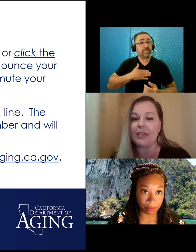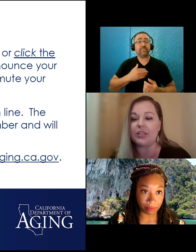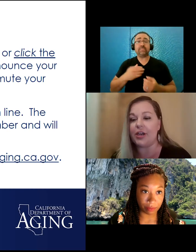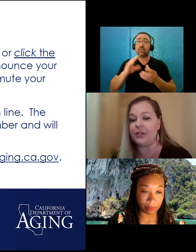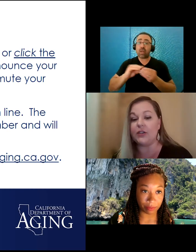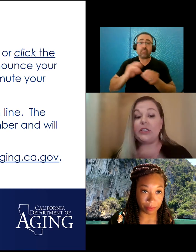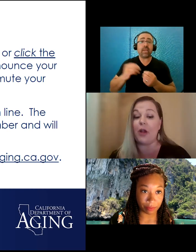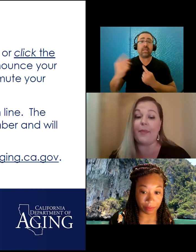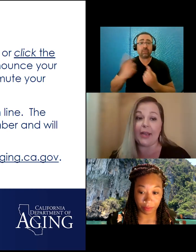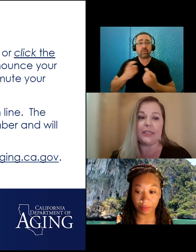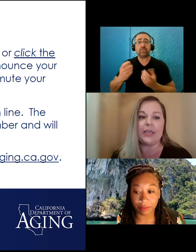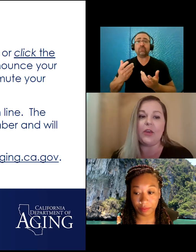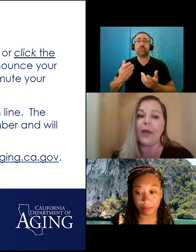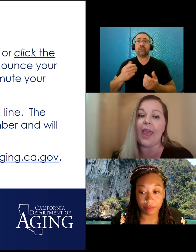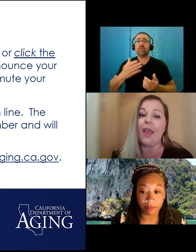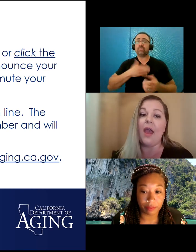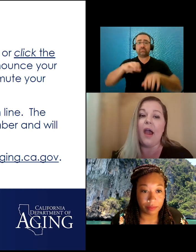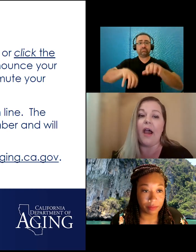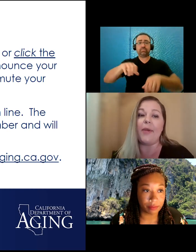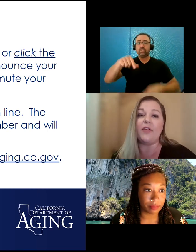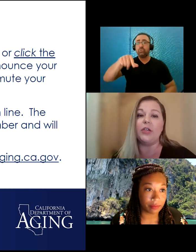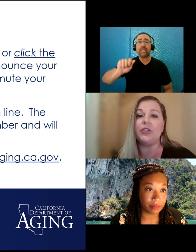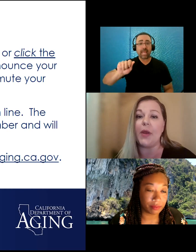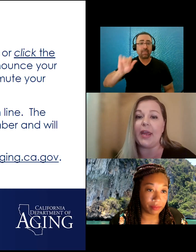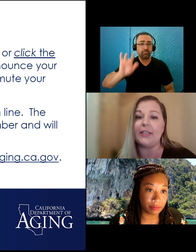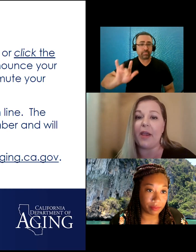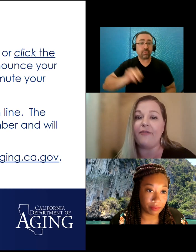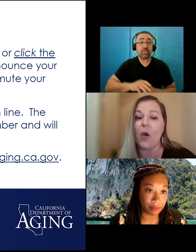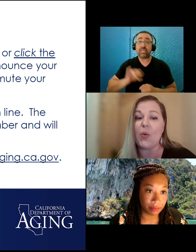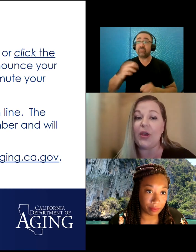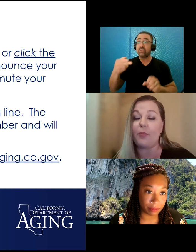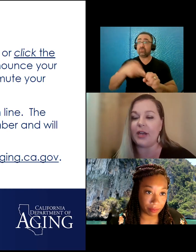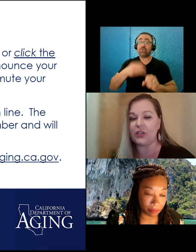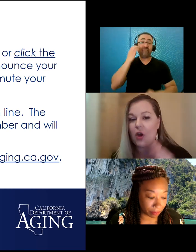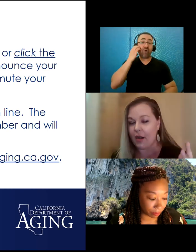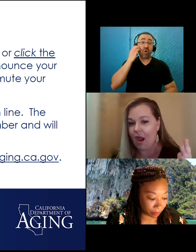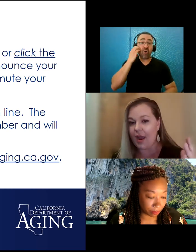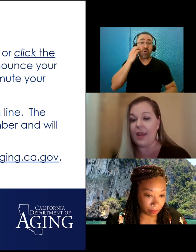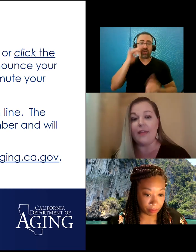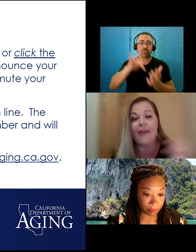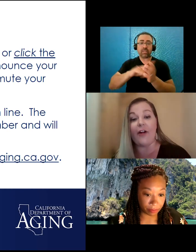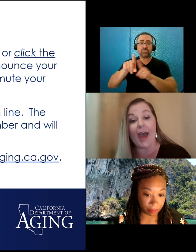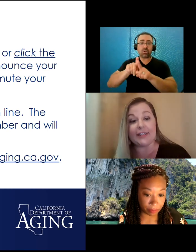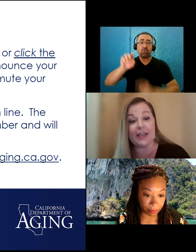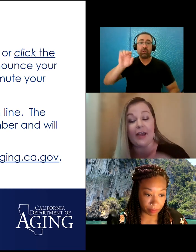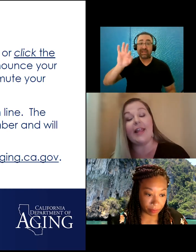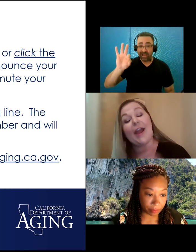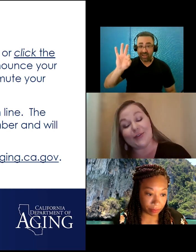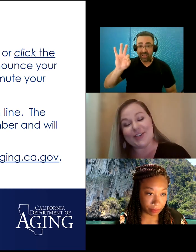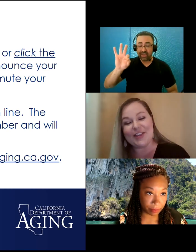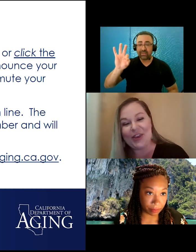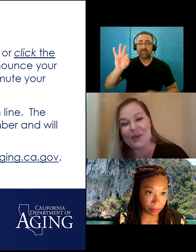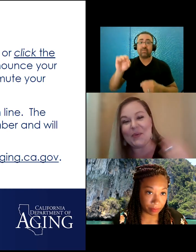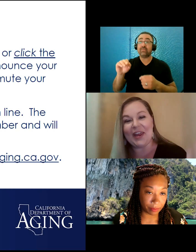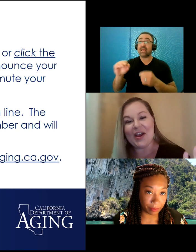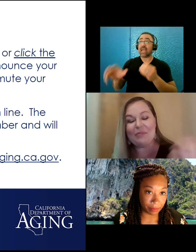that you'd like to share, certainly drop that into the Q&A. If you're joining us by phone, you can press *9. That'll add